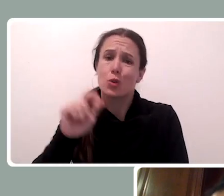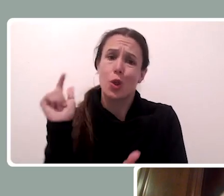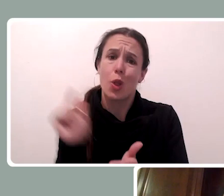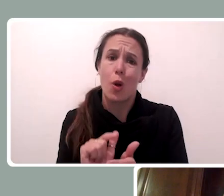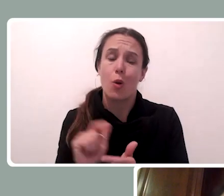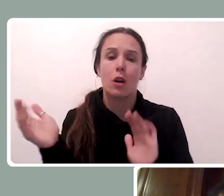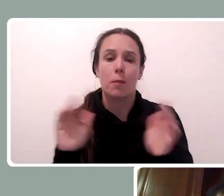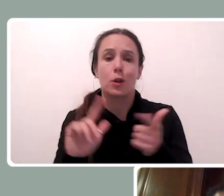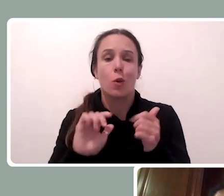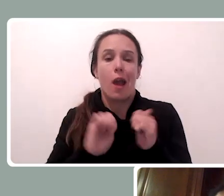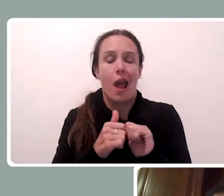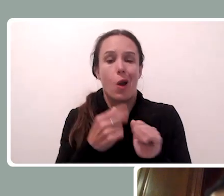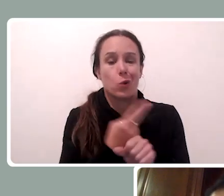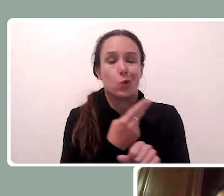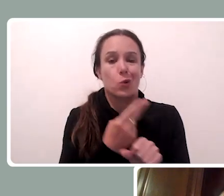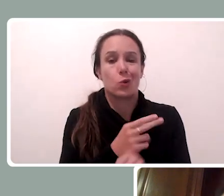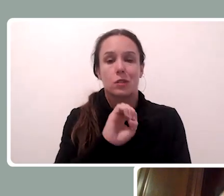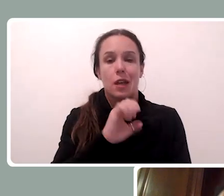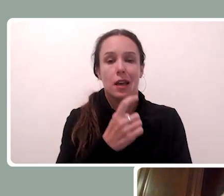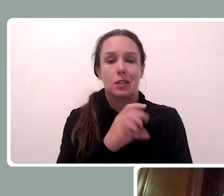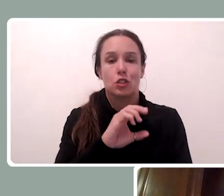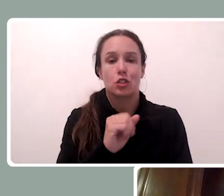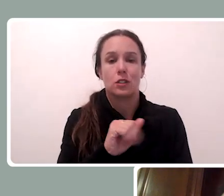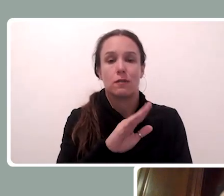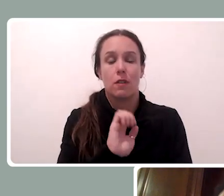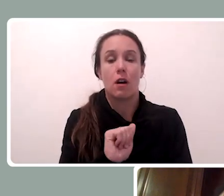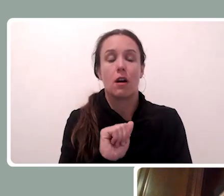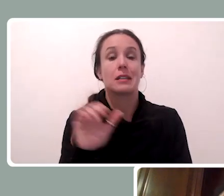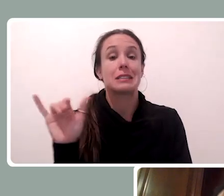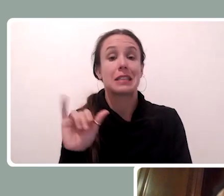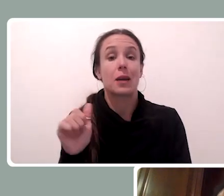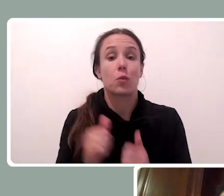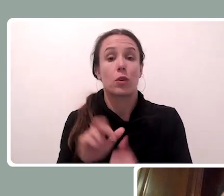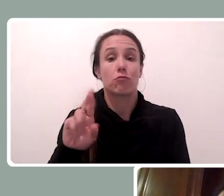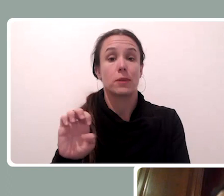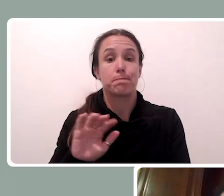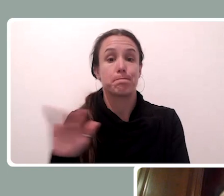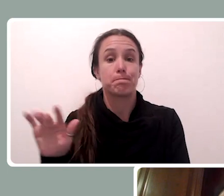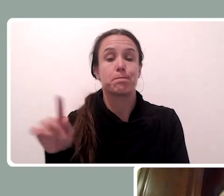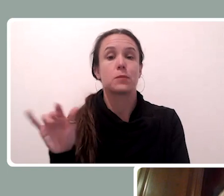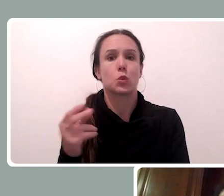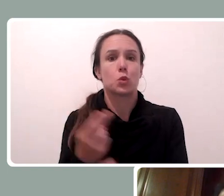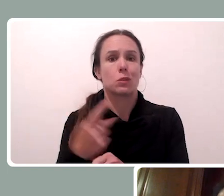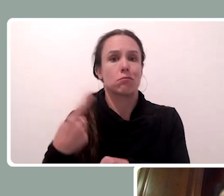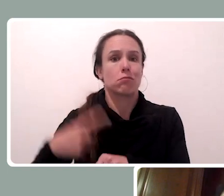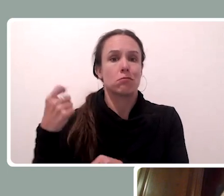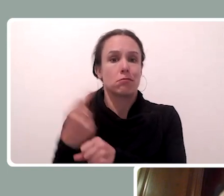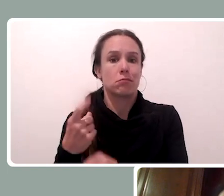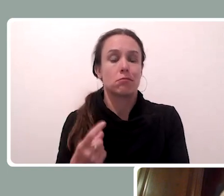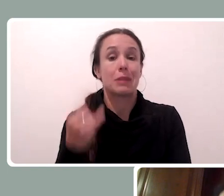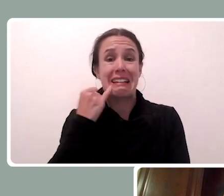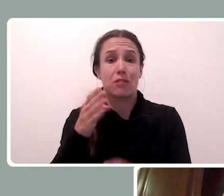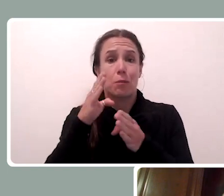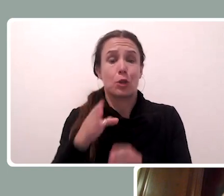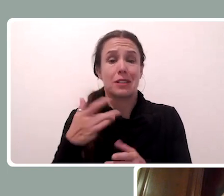how we use Xgeva. Same thing with Reclast. We use it once a year, but in patients who have disease in the bone, the drug